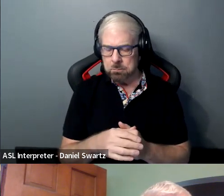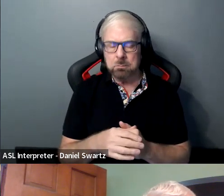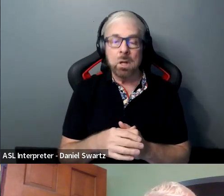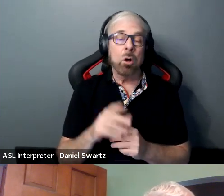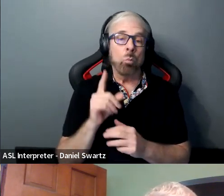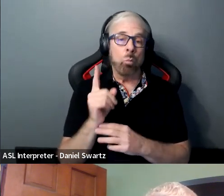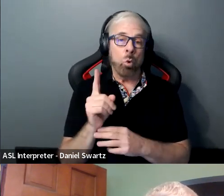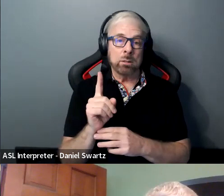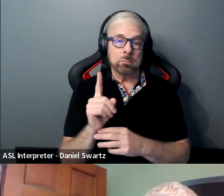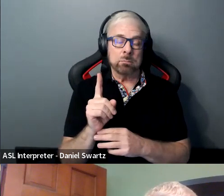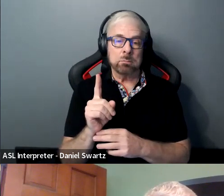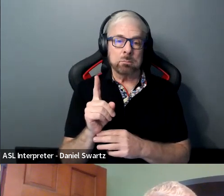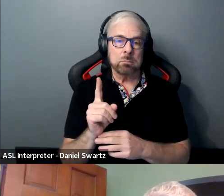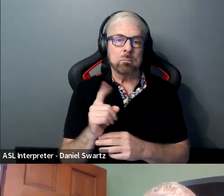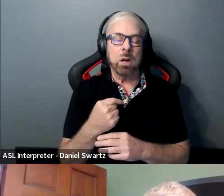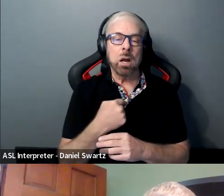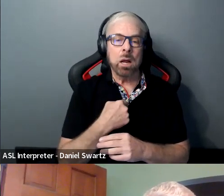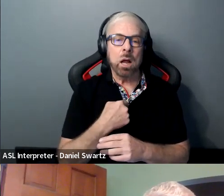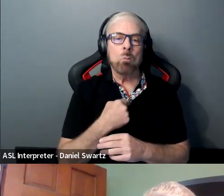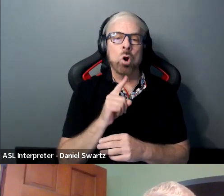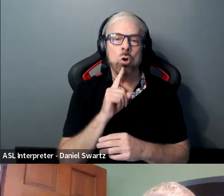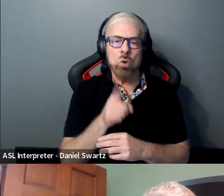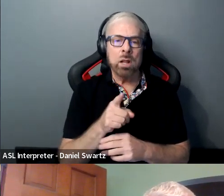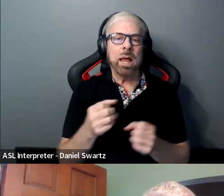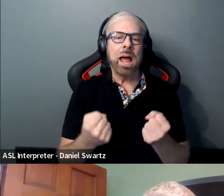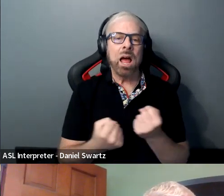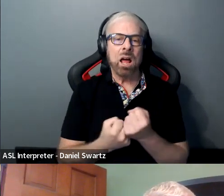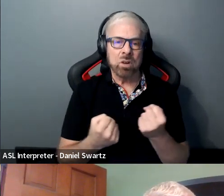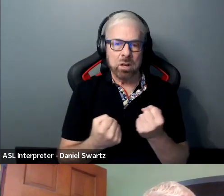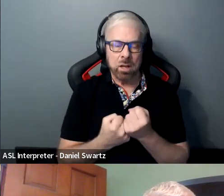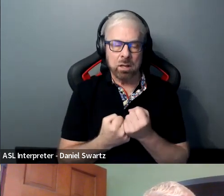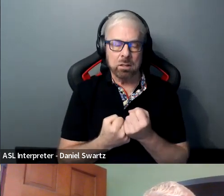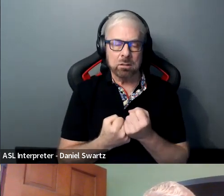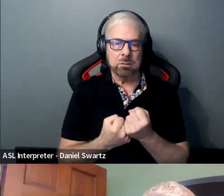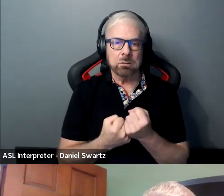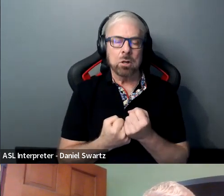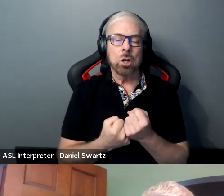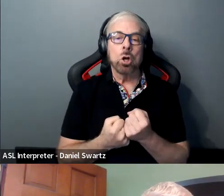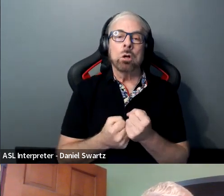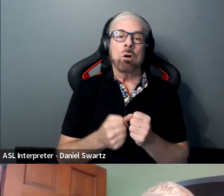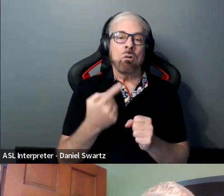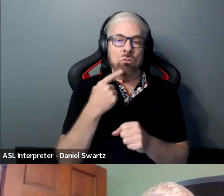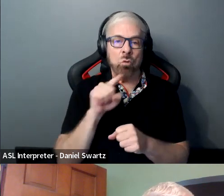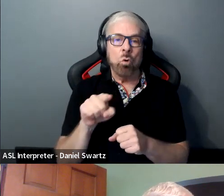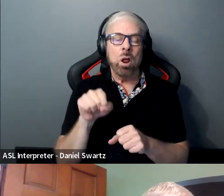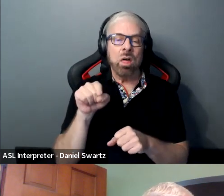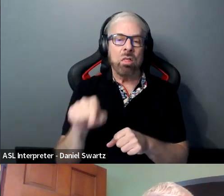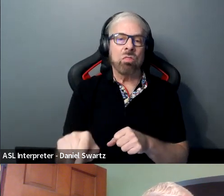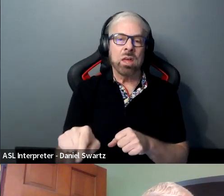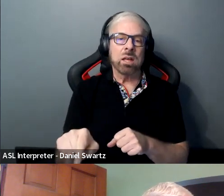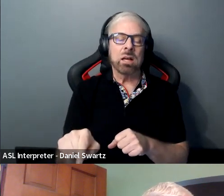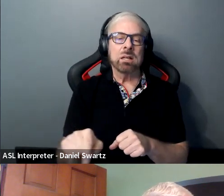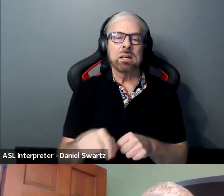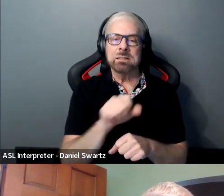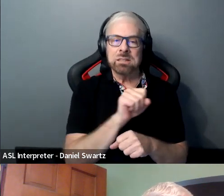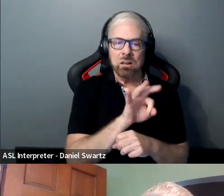One is I am really advocating to support the Senate file and to oppose the